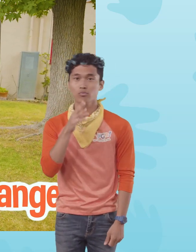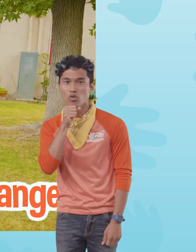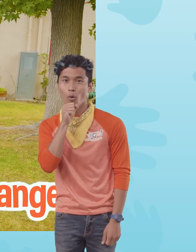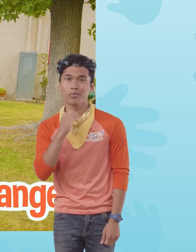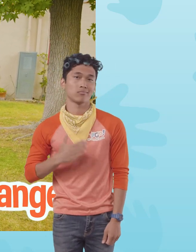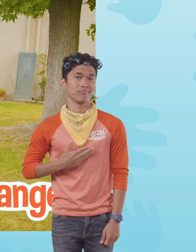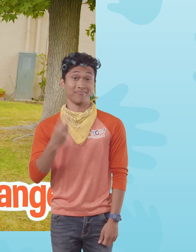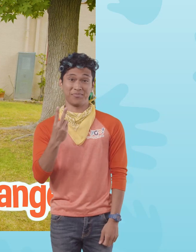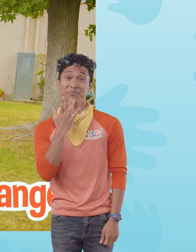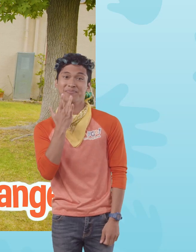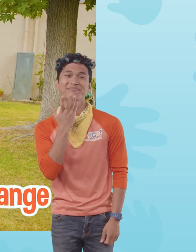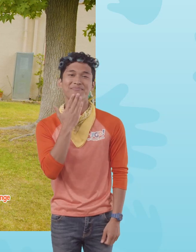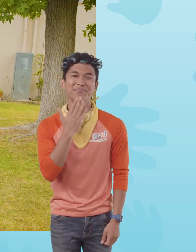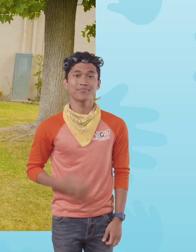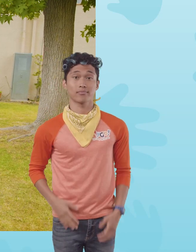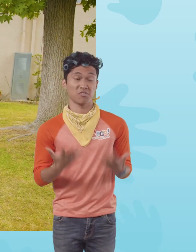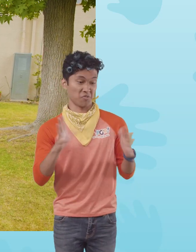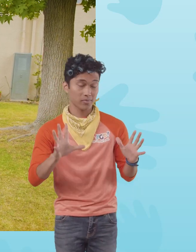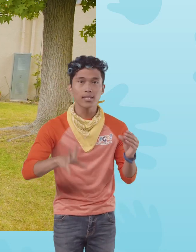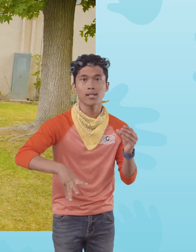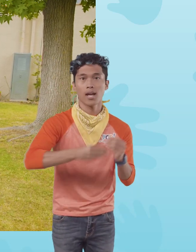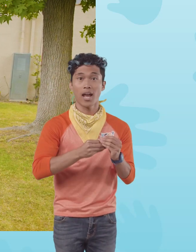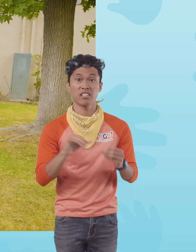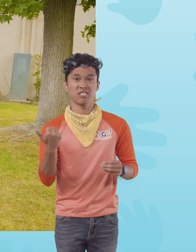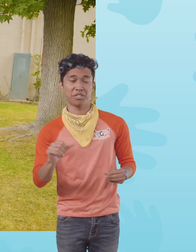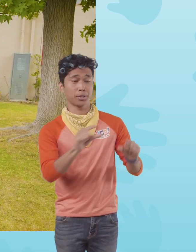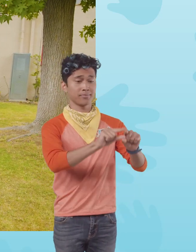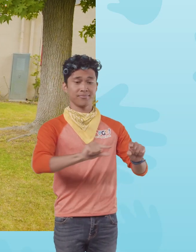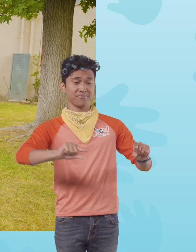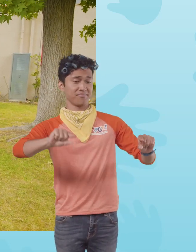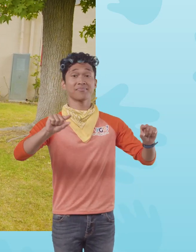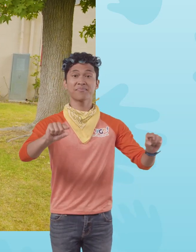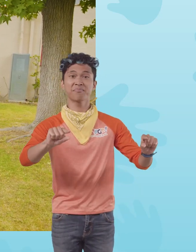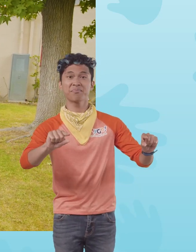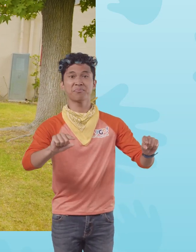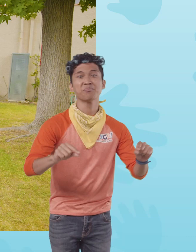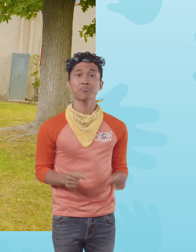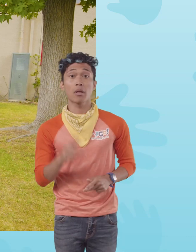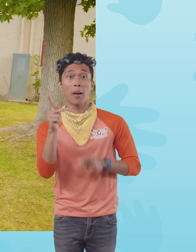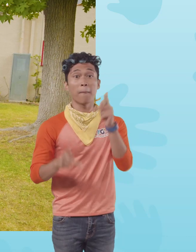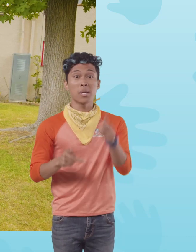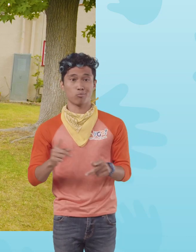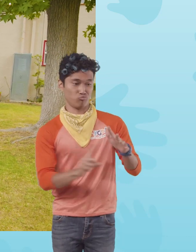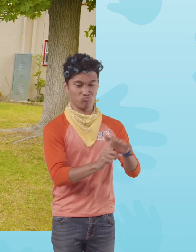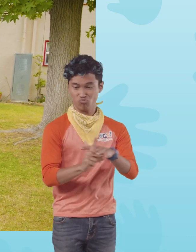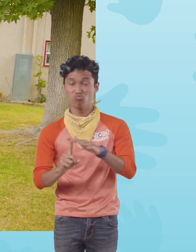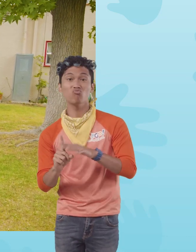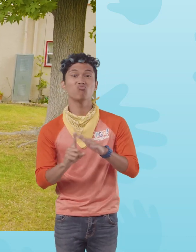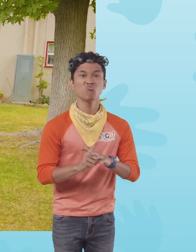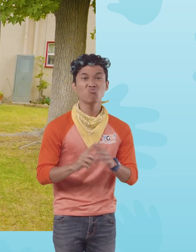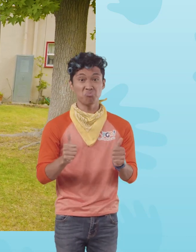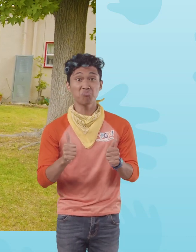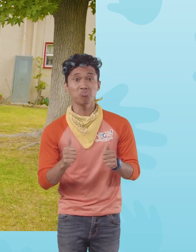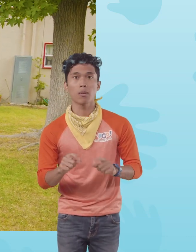orange, my two favorite colors. We added the yellow banners to bring in more customers, but all these customers